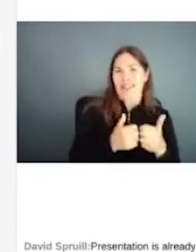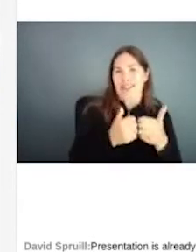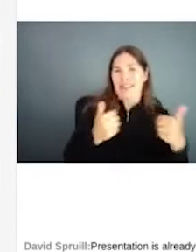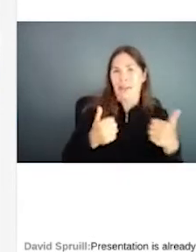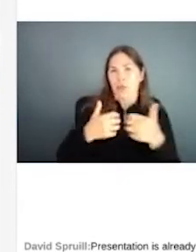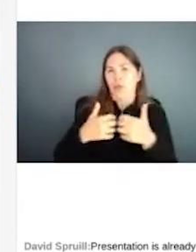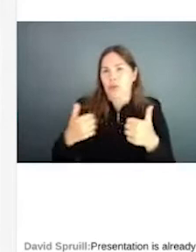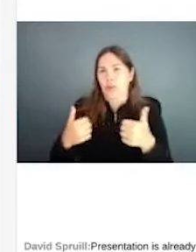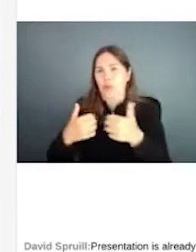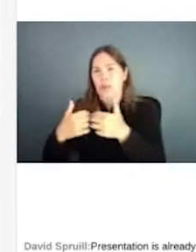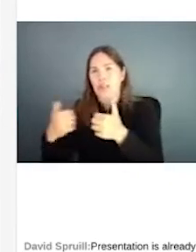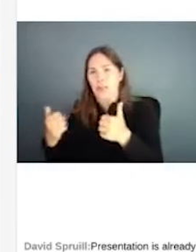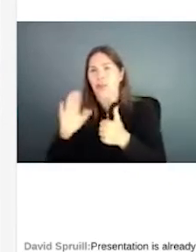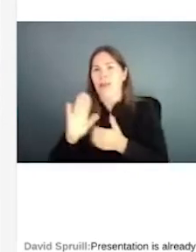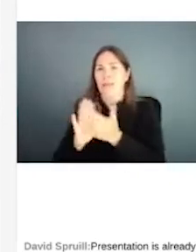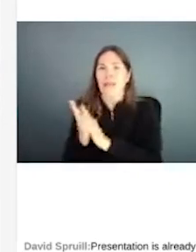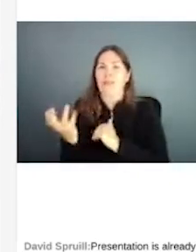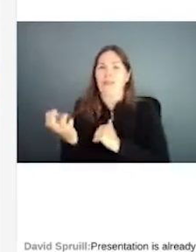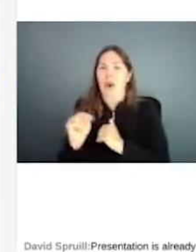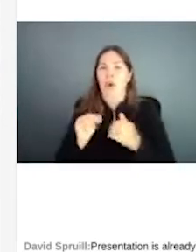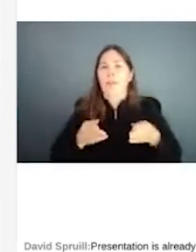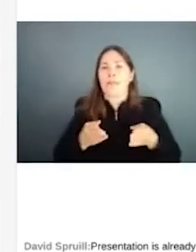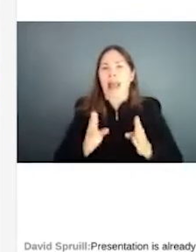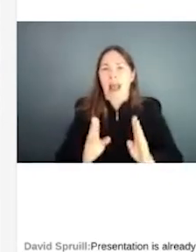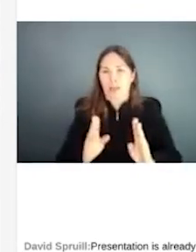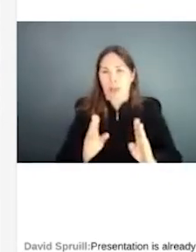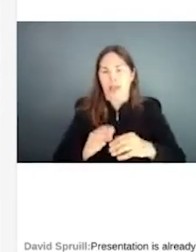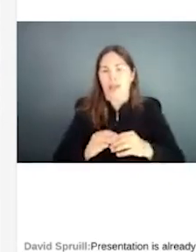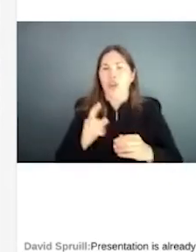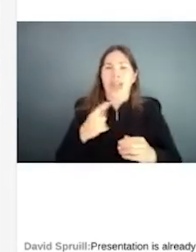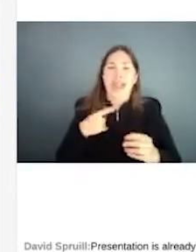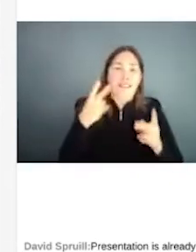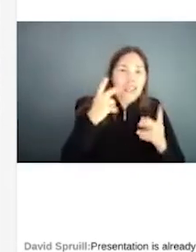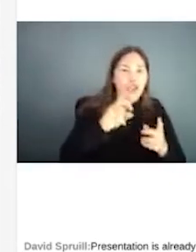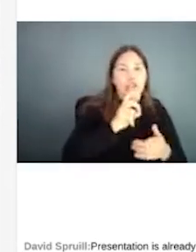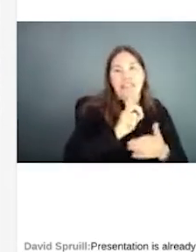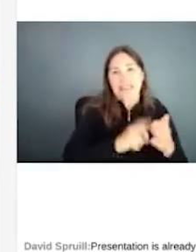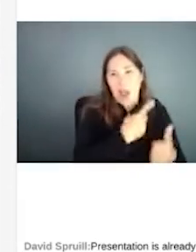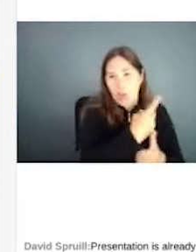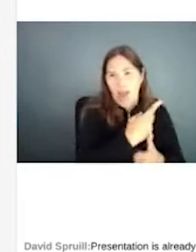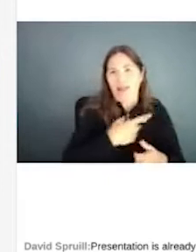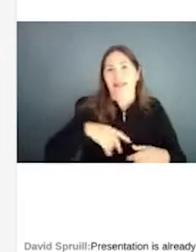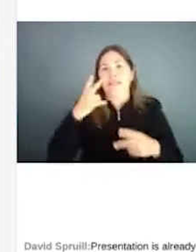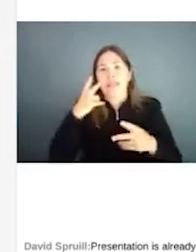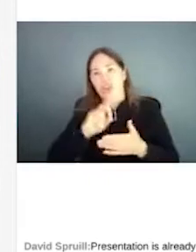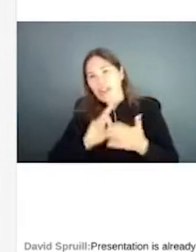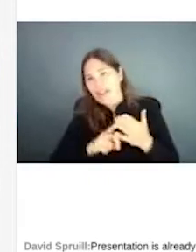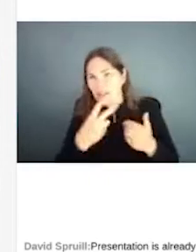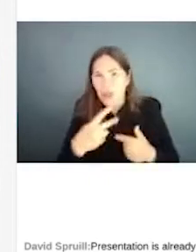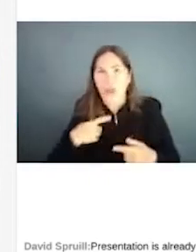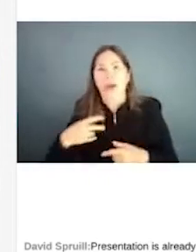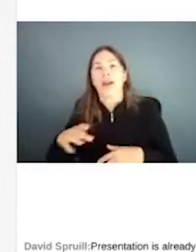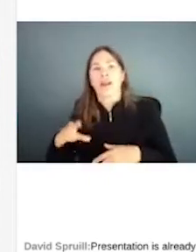its own pathway, where you would have Visual Design 1, Visual Design 2, Digital 1, Digital 2,